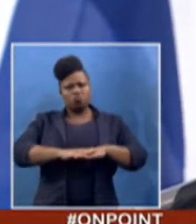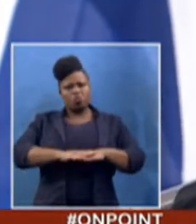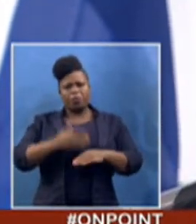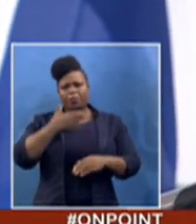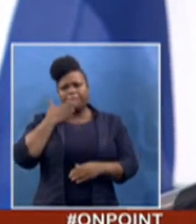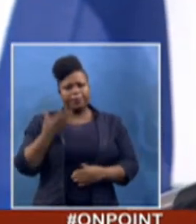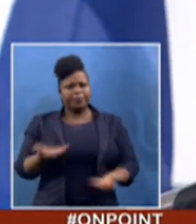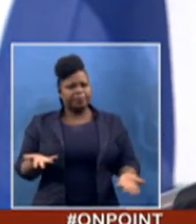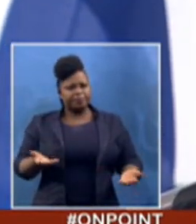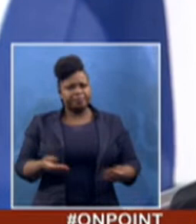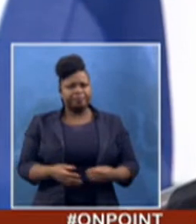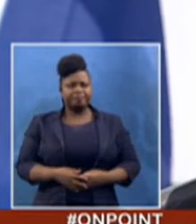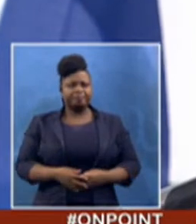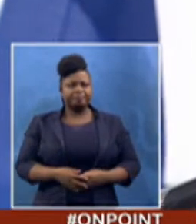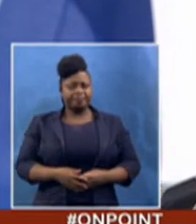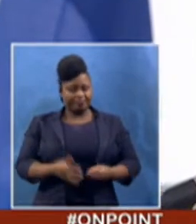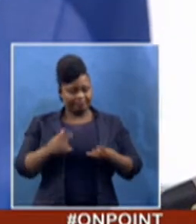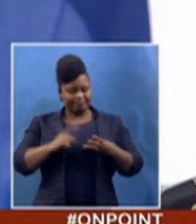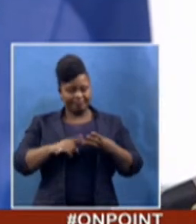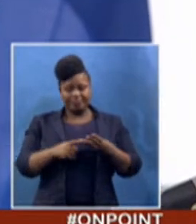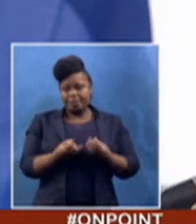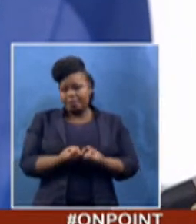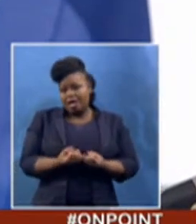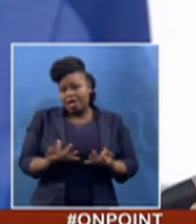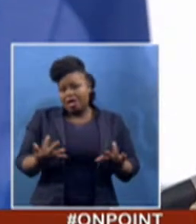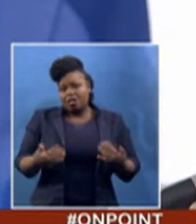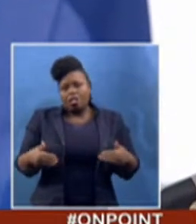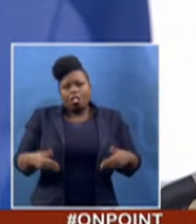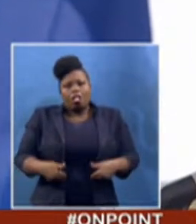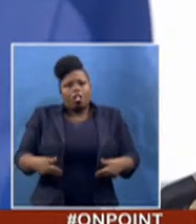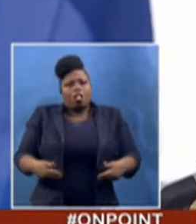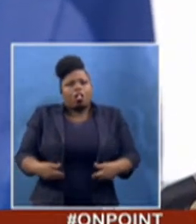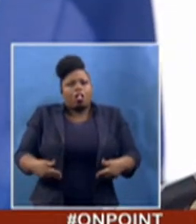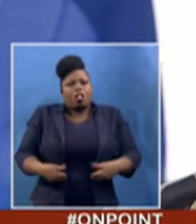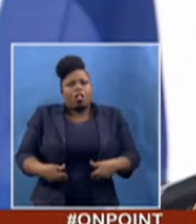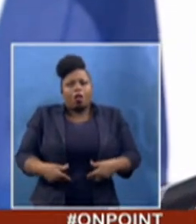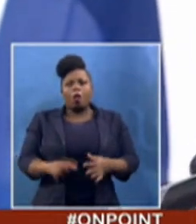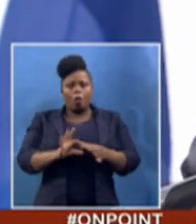Ba bangata ba lapa malapeng a bona.